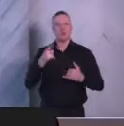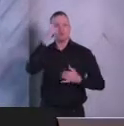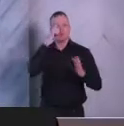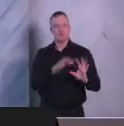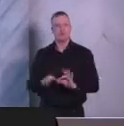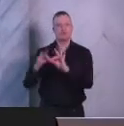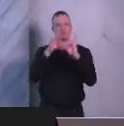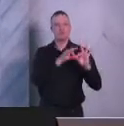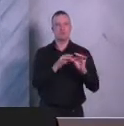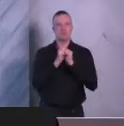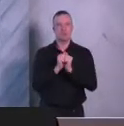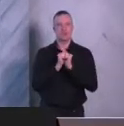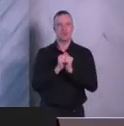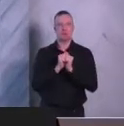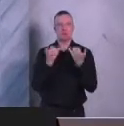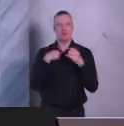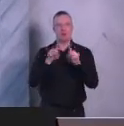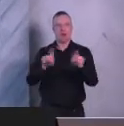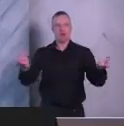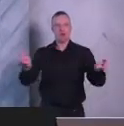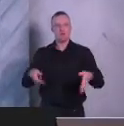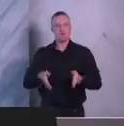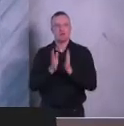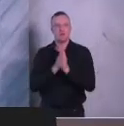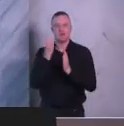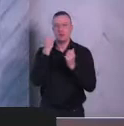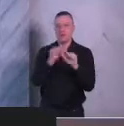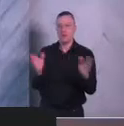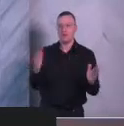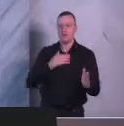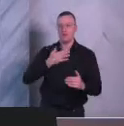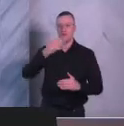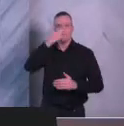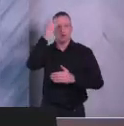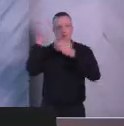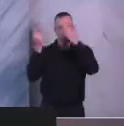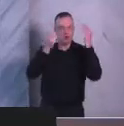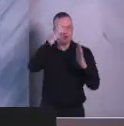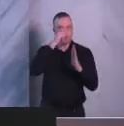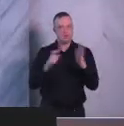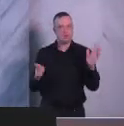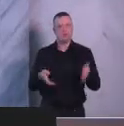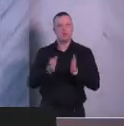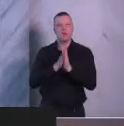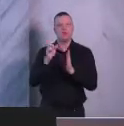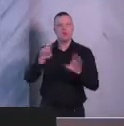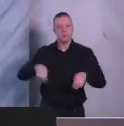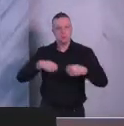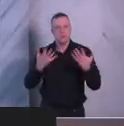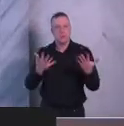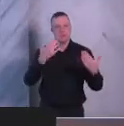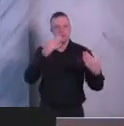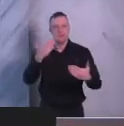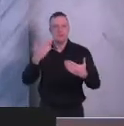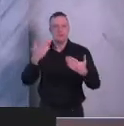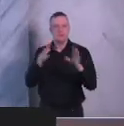one. And this is where I ask that if there's anything that I have forgotten, I ask that you give such greetings and thanks in